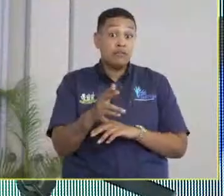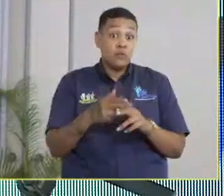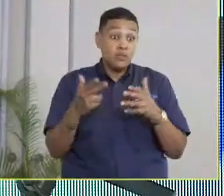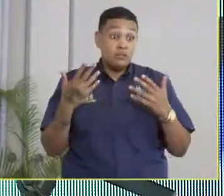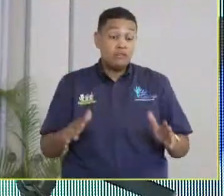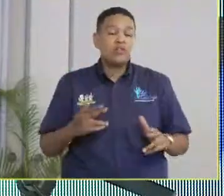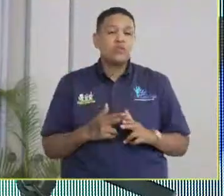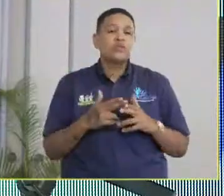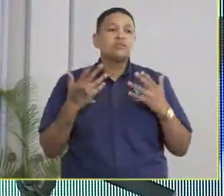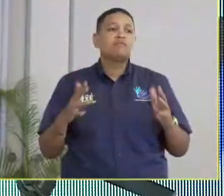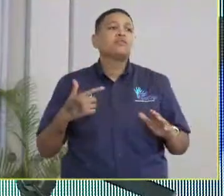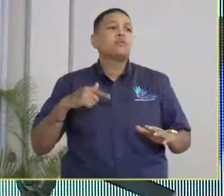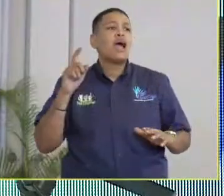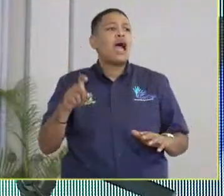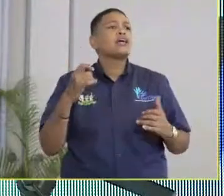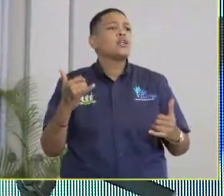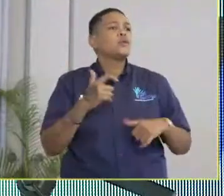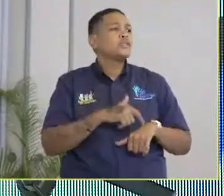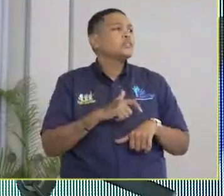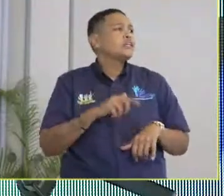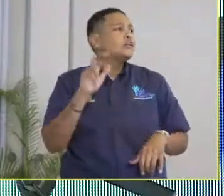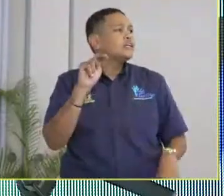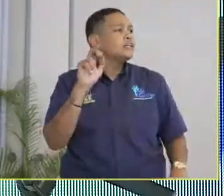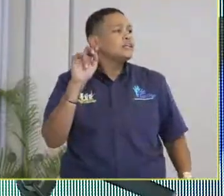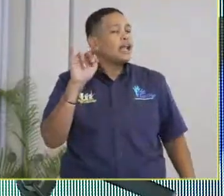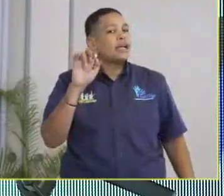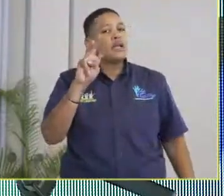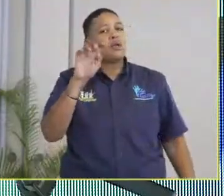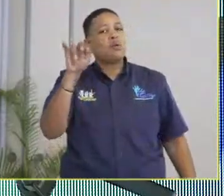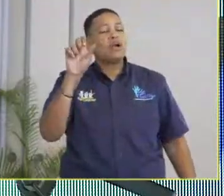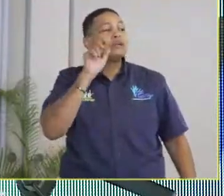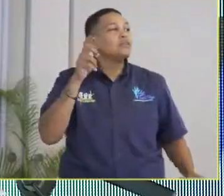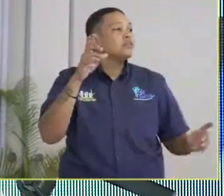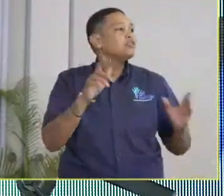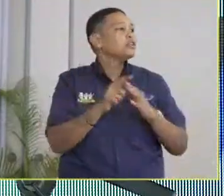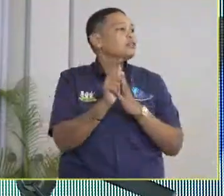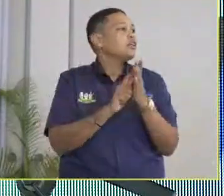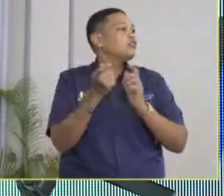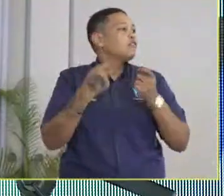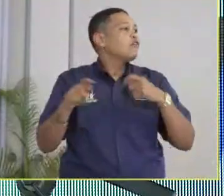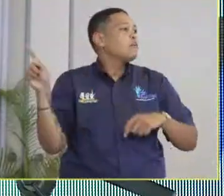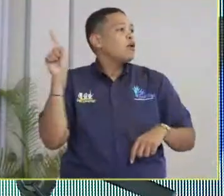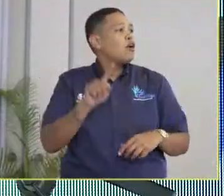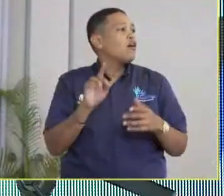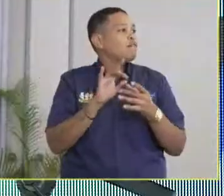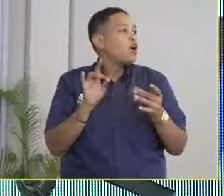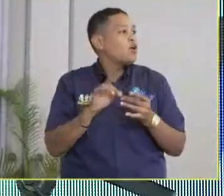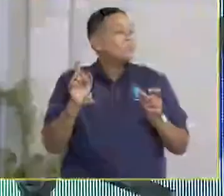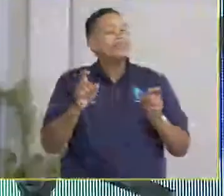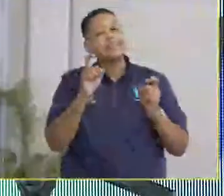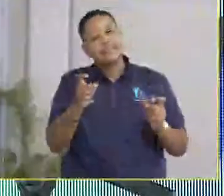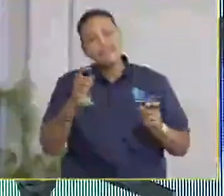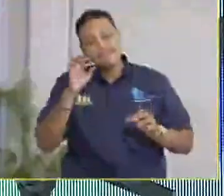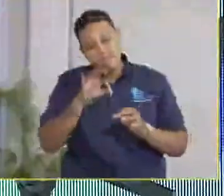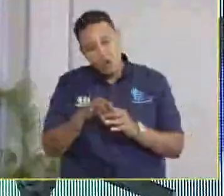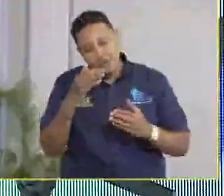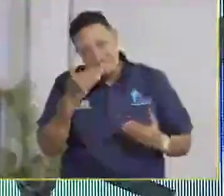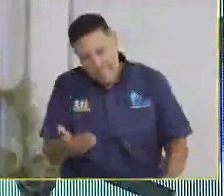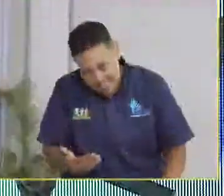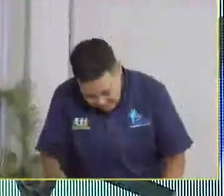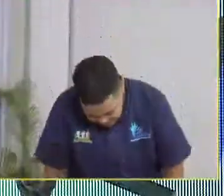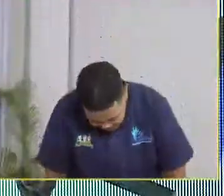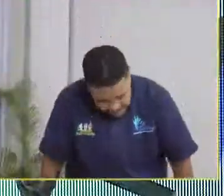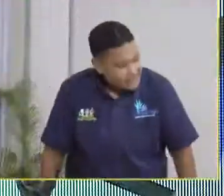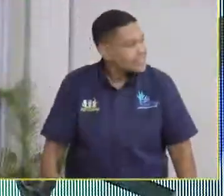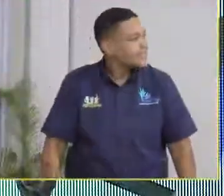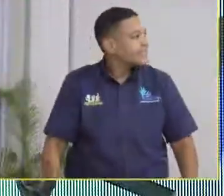are winding down. We're going to be asking at this time Ms. Nadine Wilkins, our Director of Legal Reform, to come forward to give us a vote of thanks. And I hear